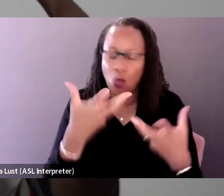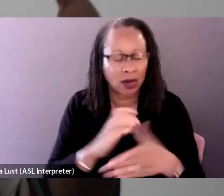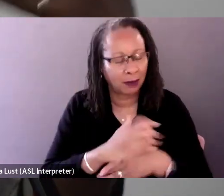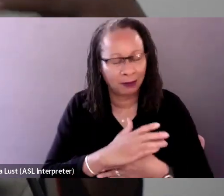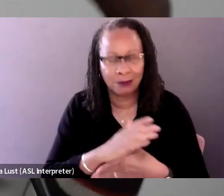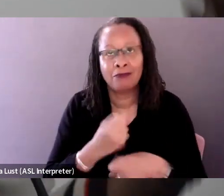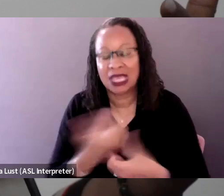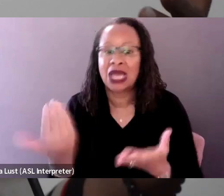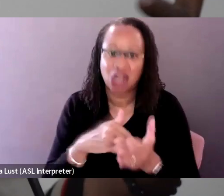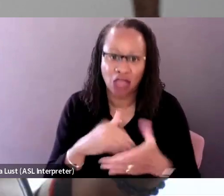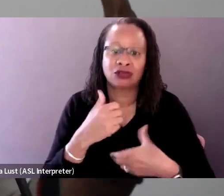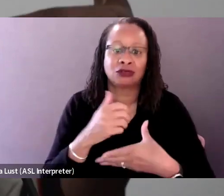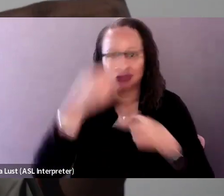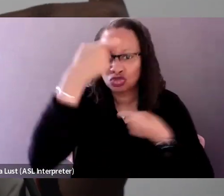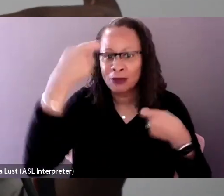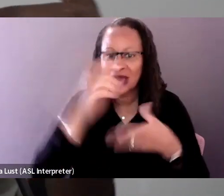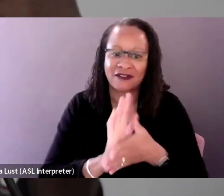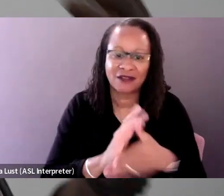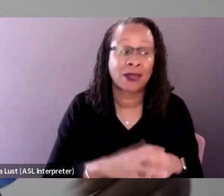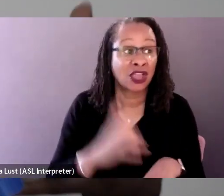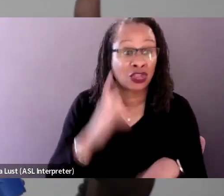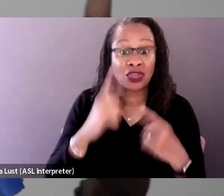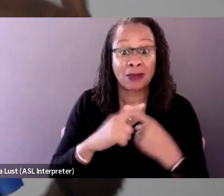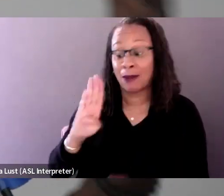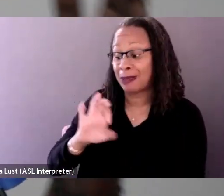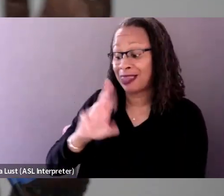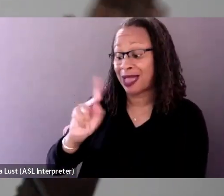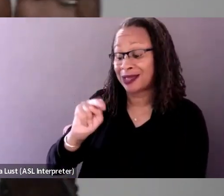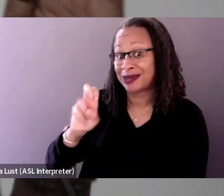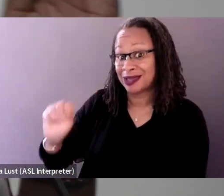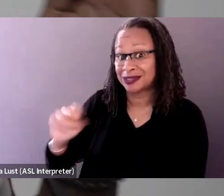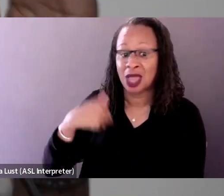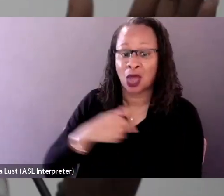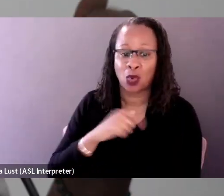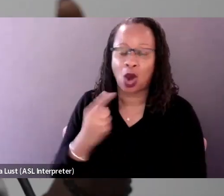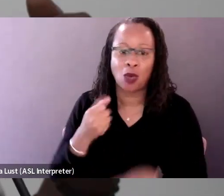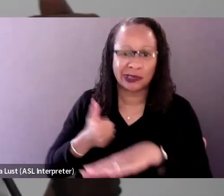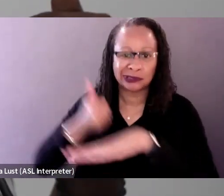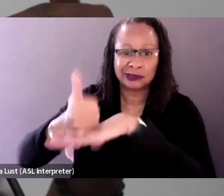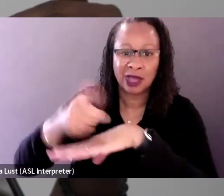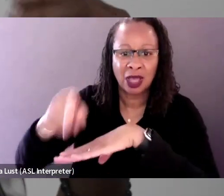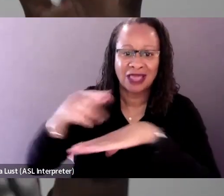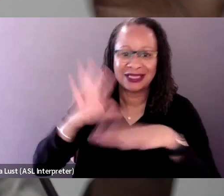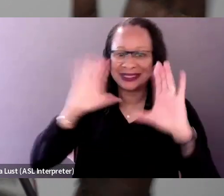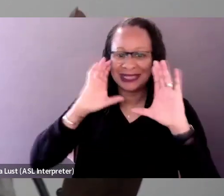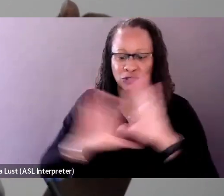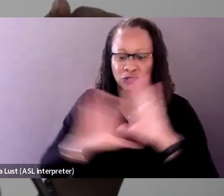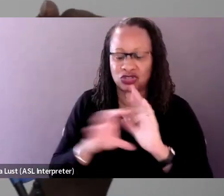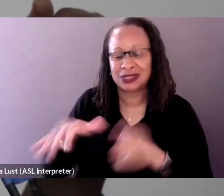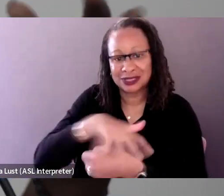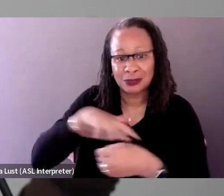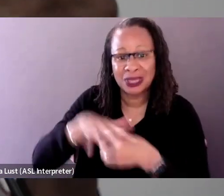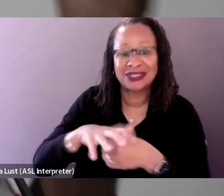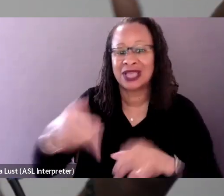so when we think about Blackness, we're always like put into these like images and